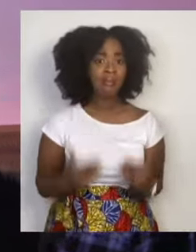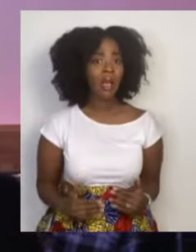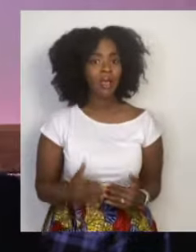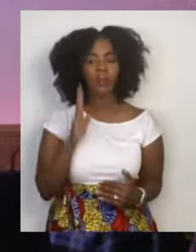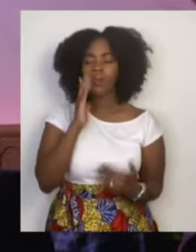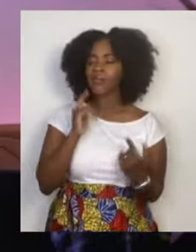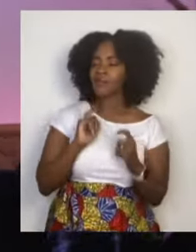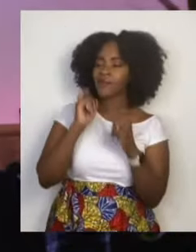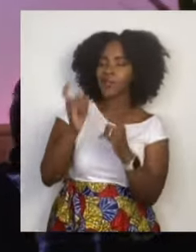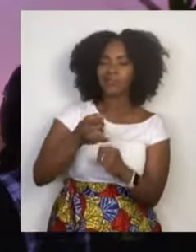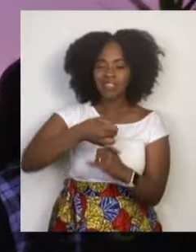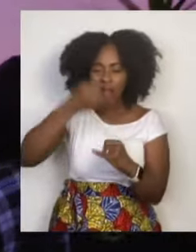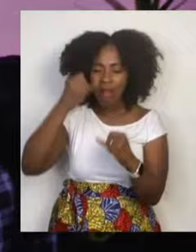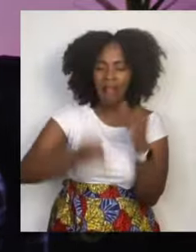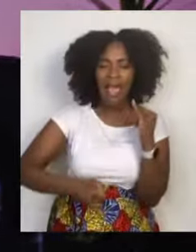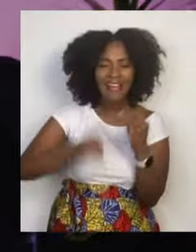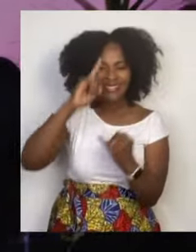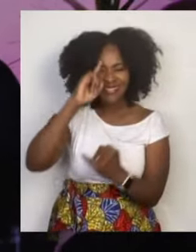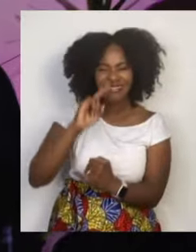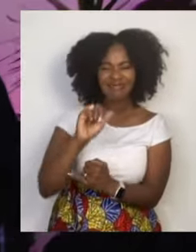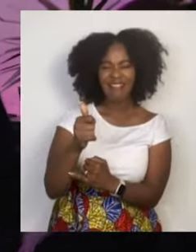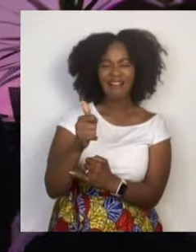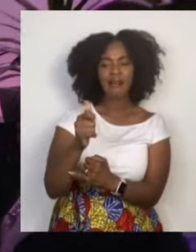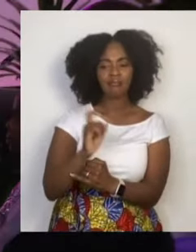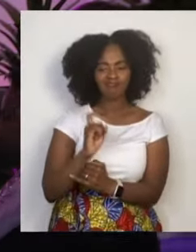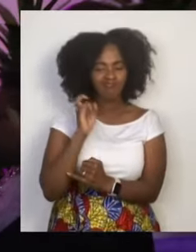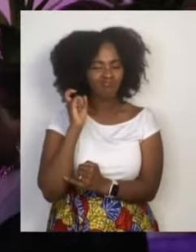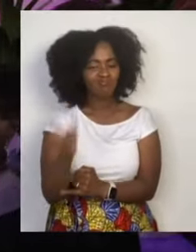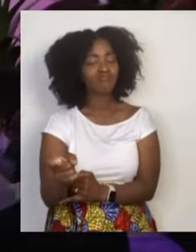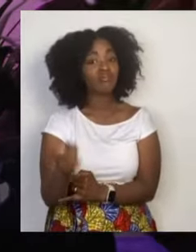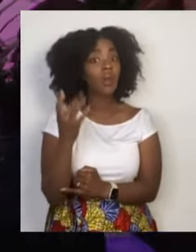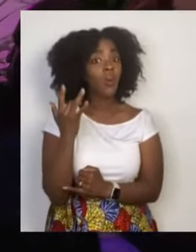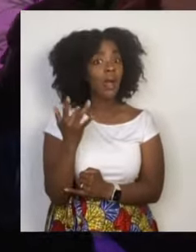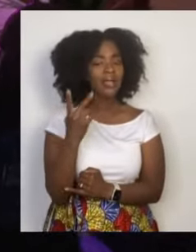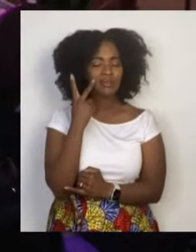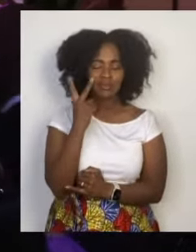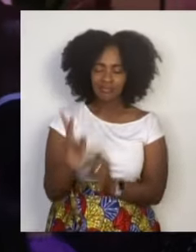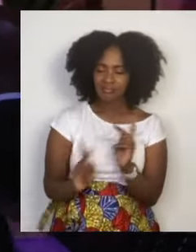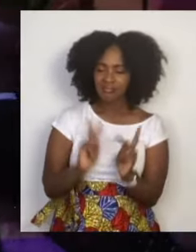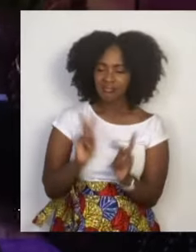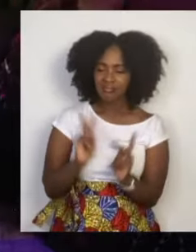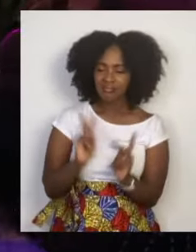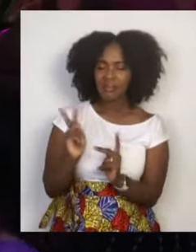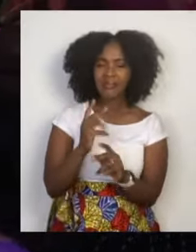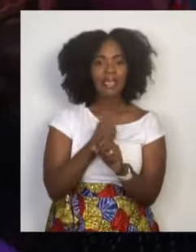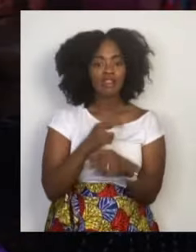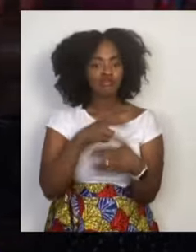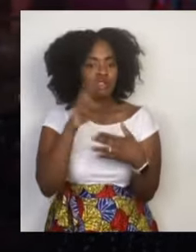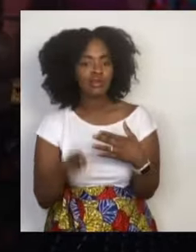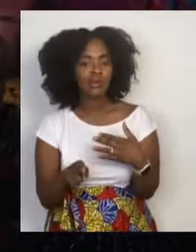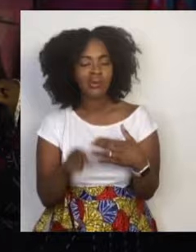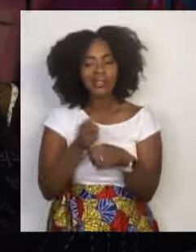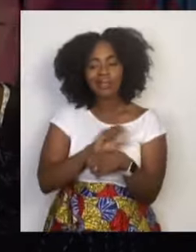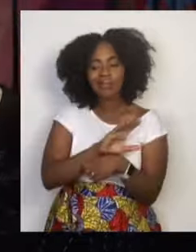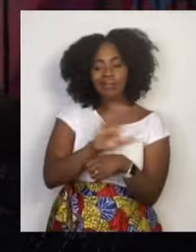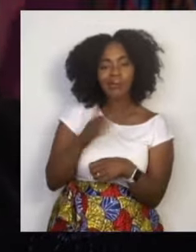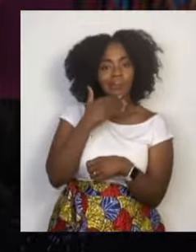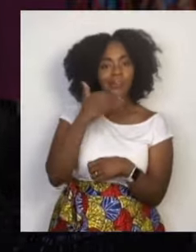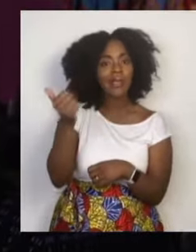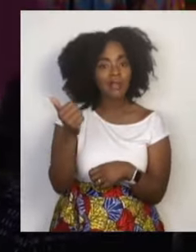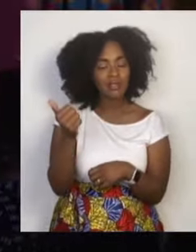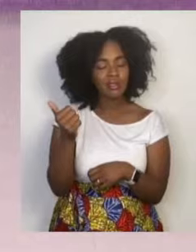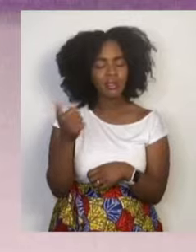best. I love these men and women of God right here. And I want y'all to know how much I appreciate